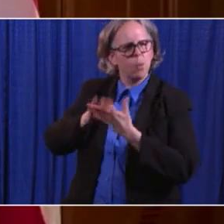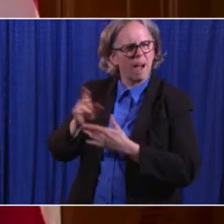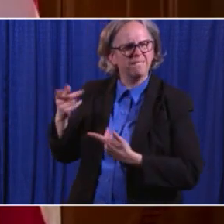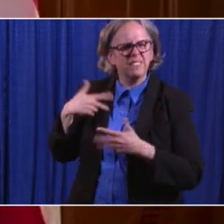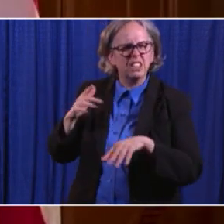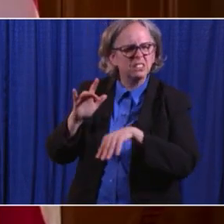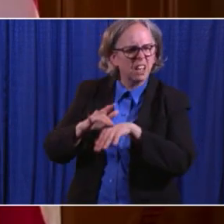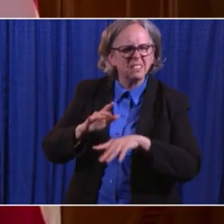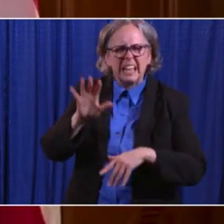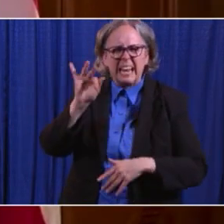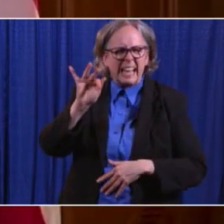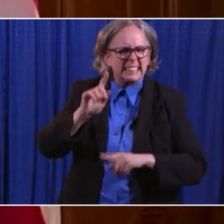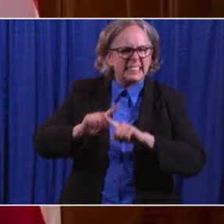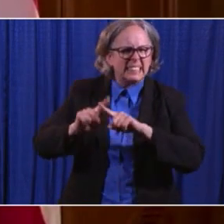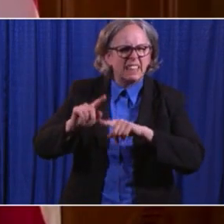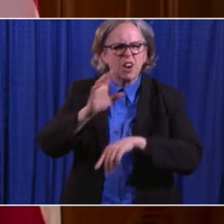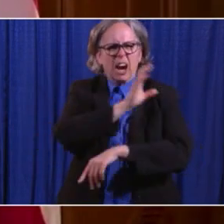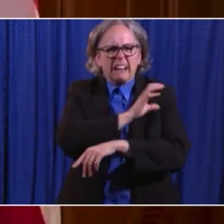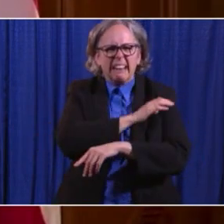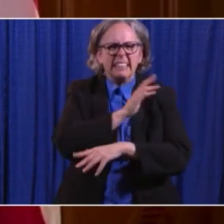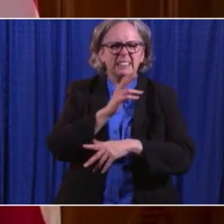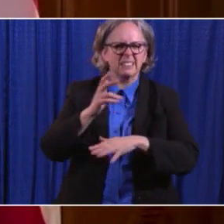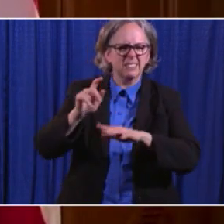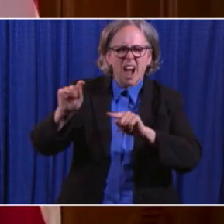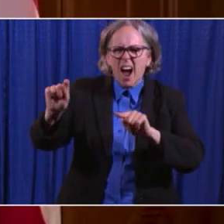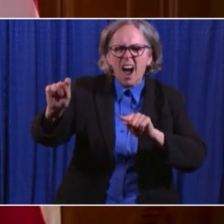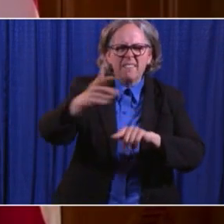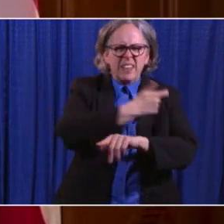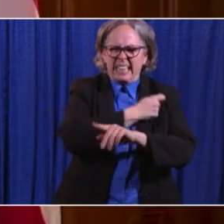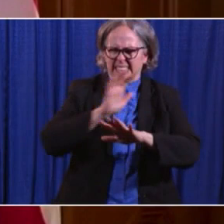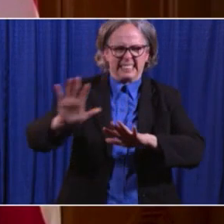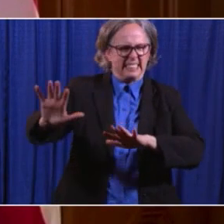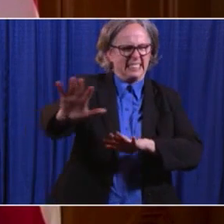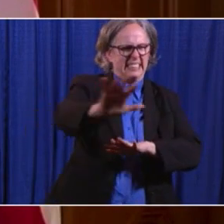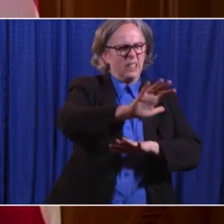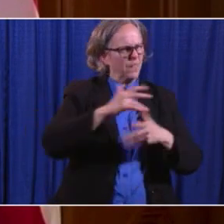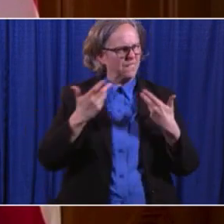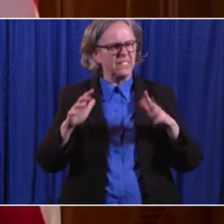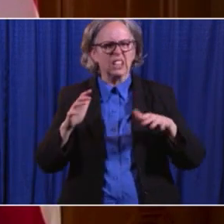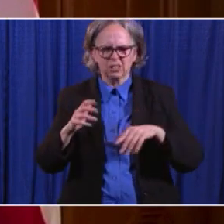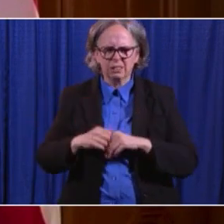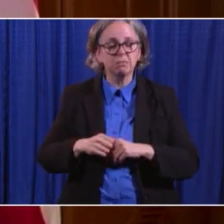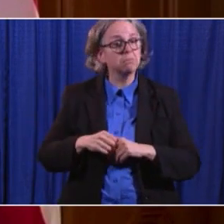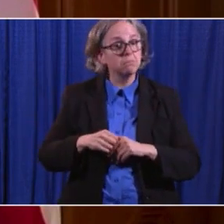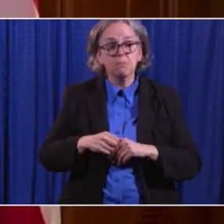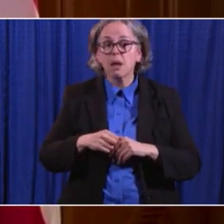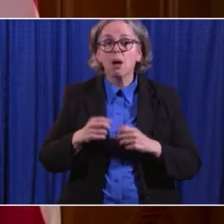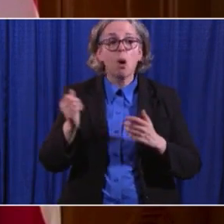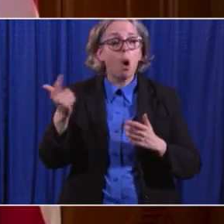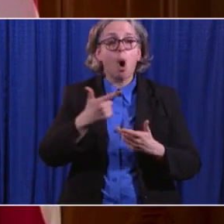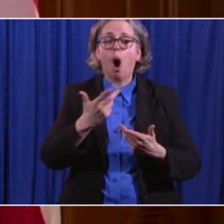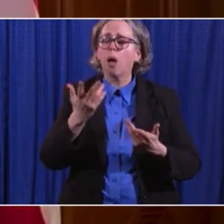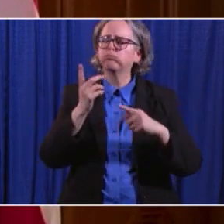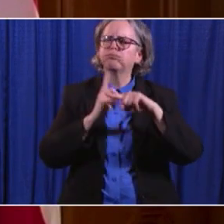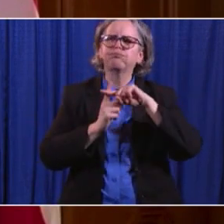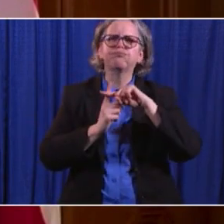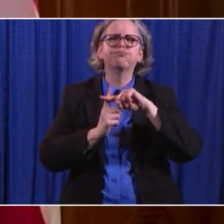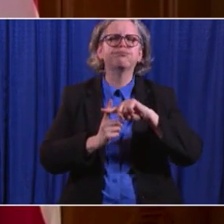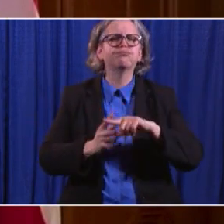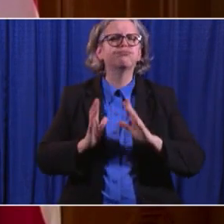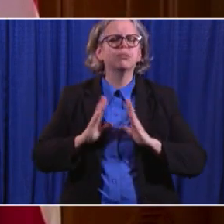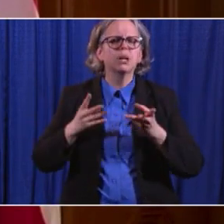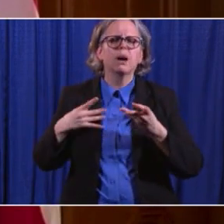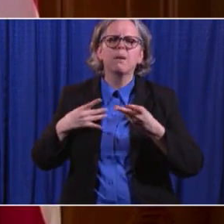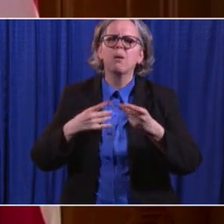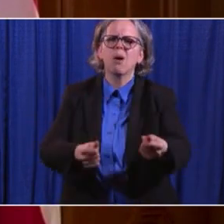been, people who were going through the process and being vaccinated thought it was a pretty good process. So,